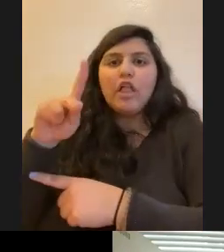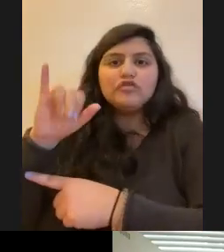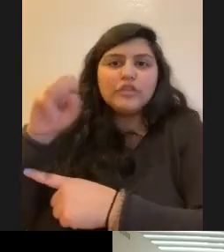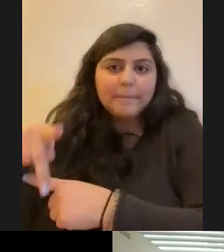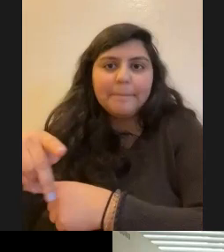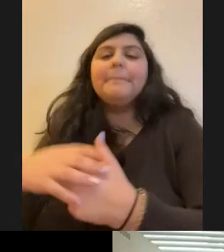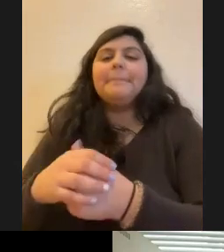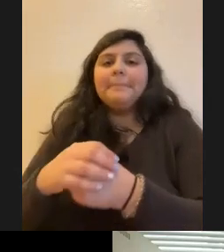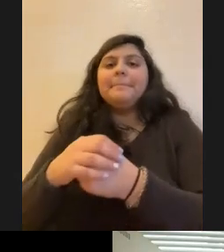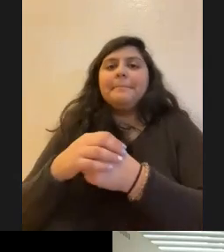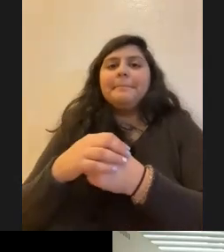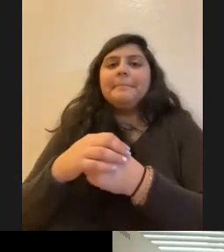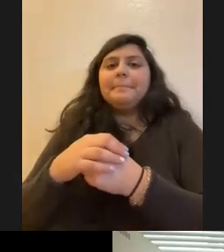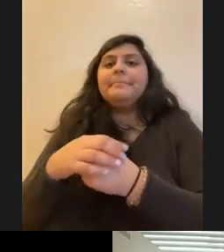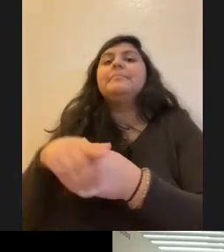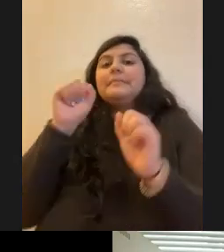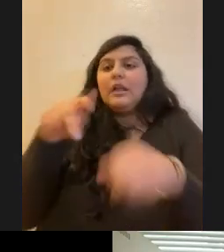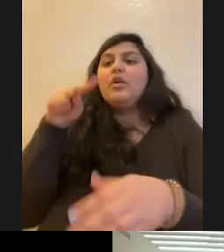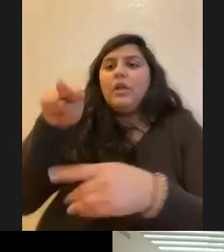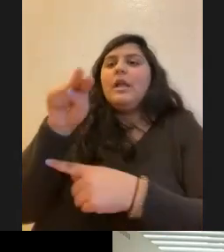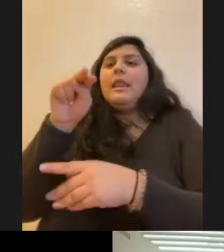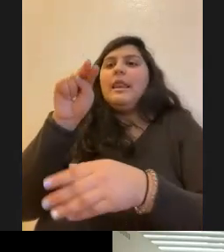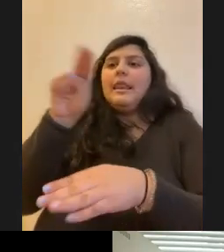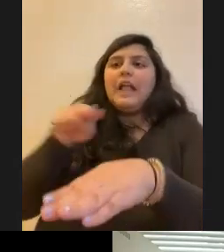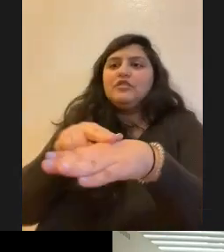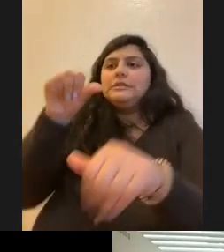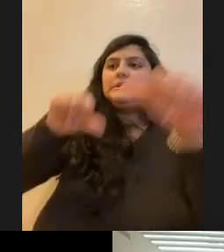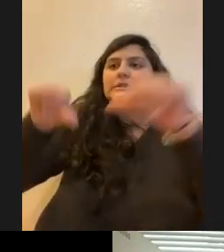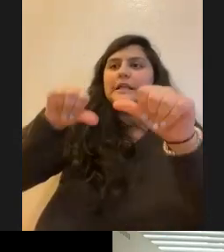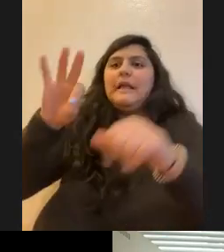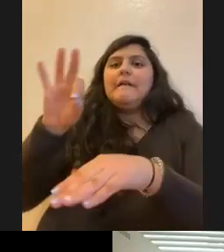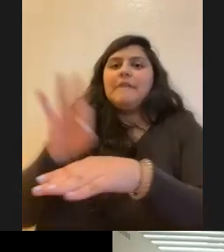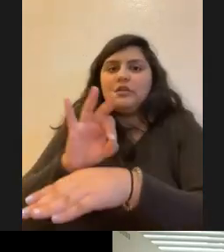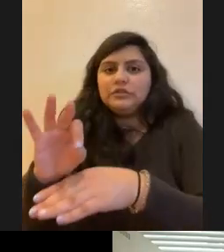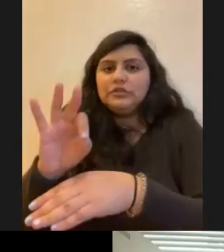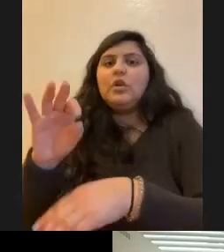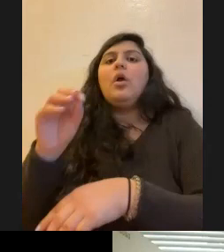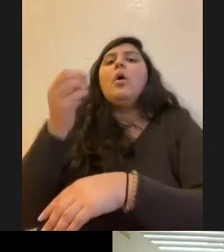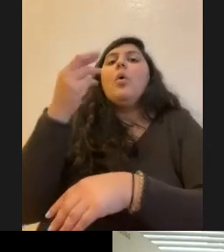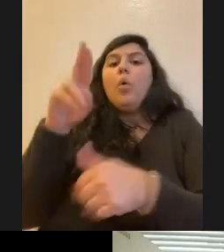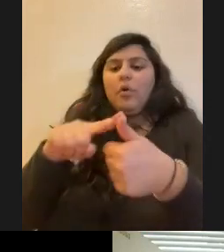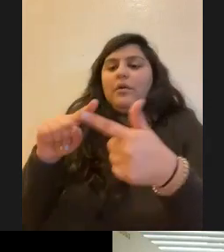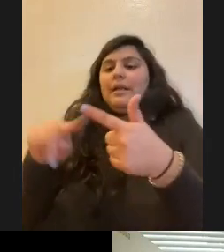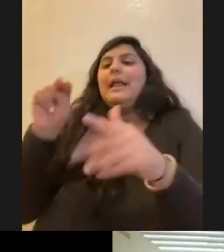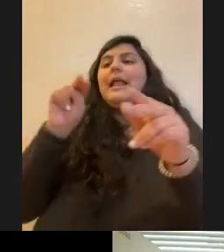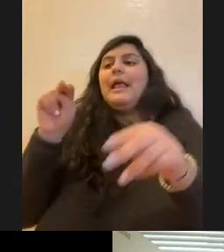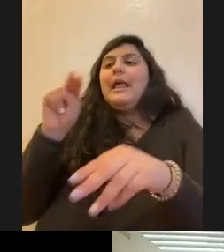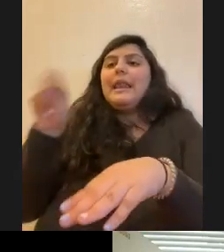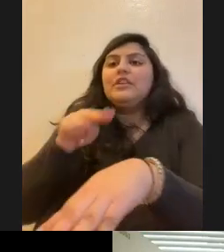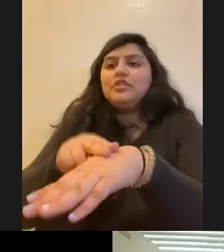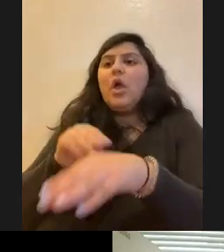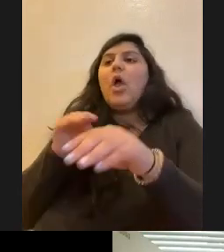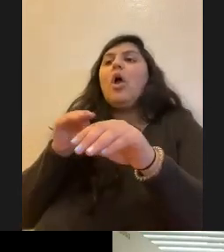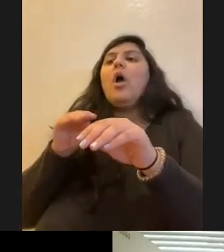So if you look into National Science Foundation or the National Oceanographic and Atmospheric Administration, NSF or